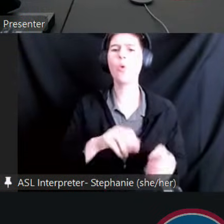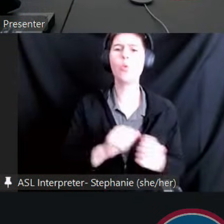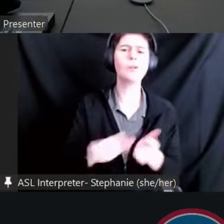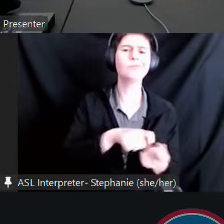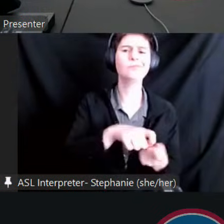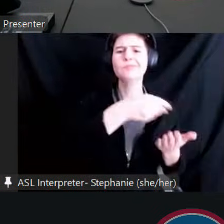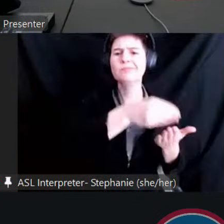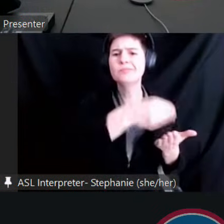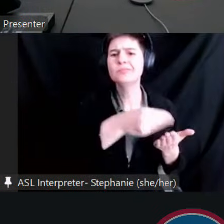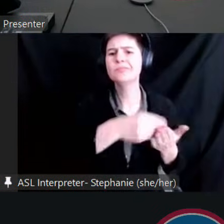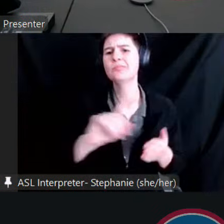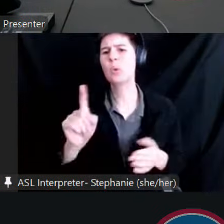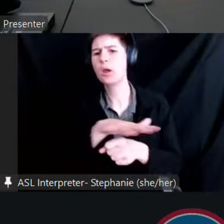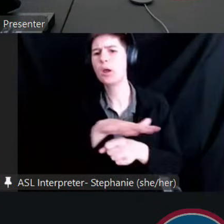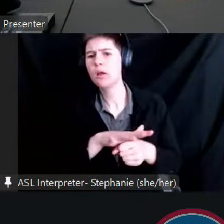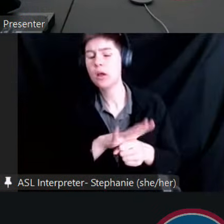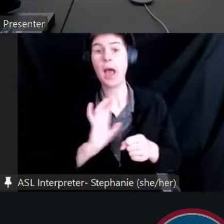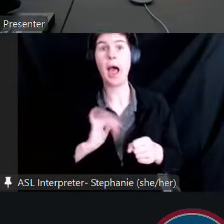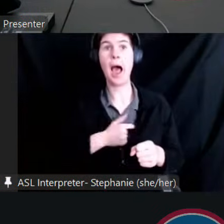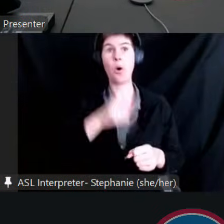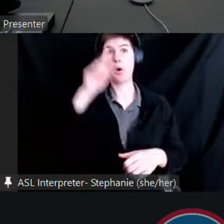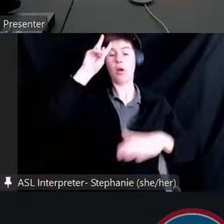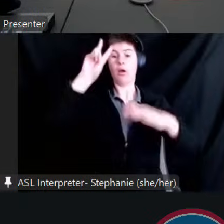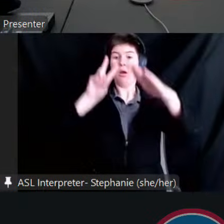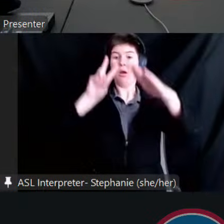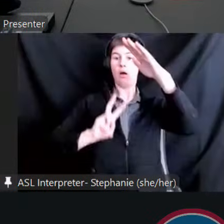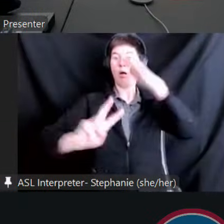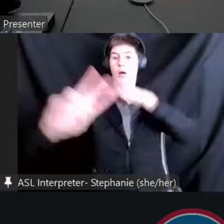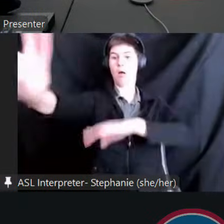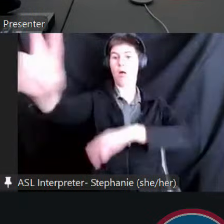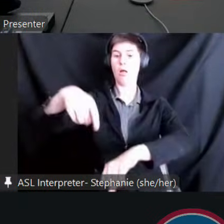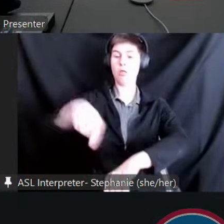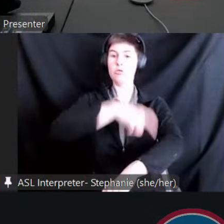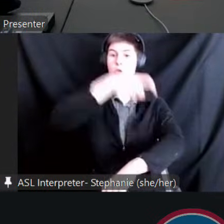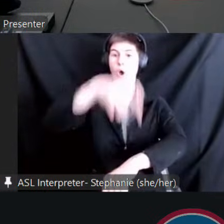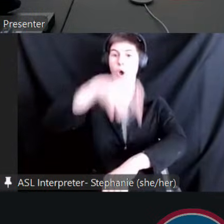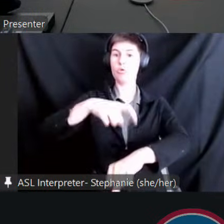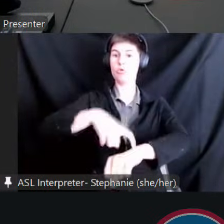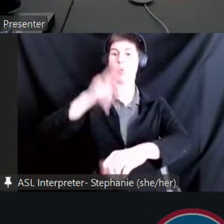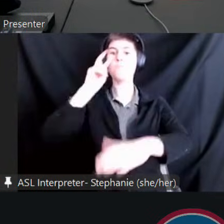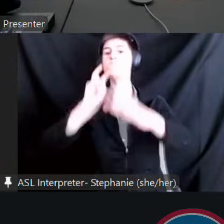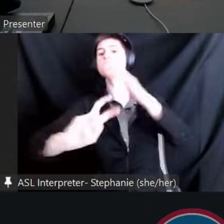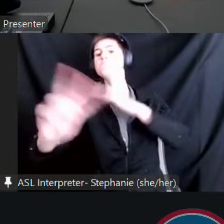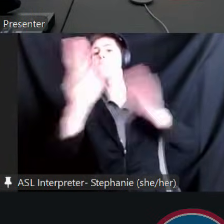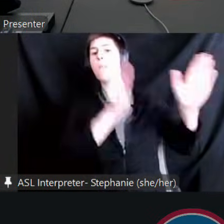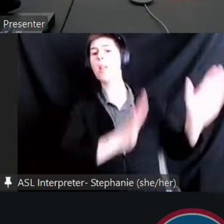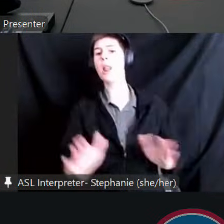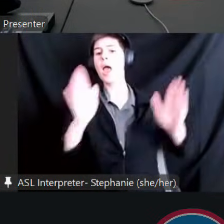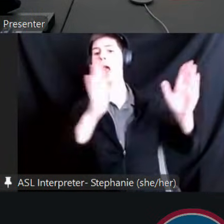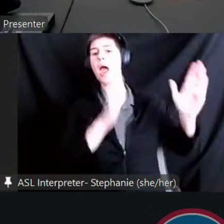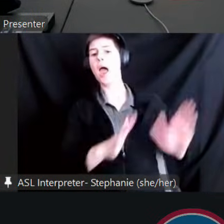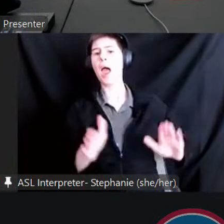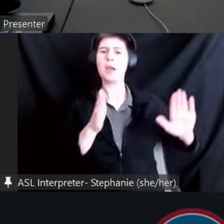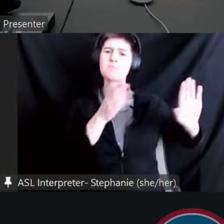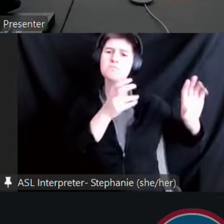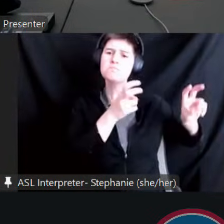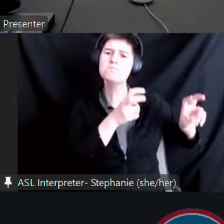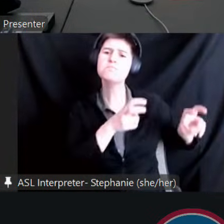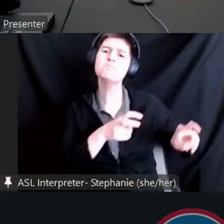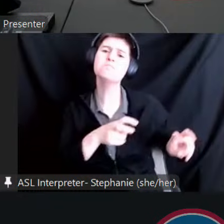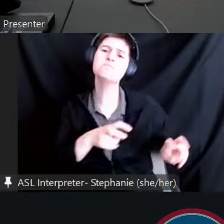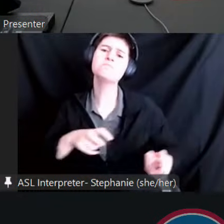the strategy and kind of long-term vision for how to invest and roll out and sequence the transition into e-buses away from diesel.